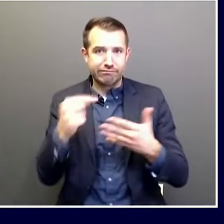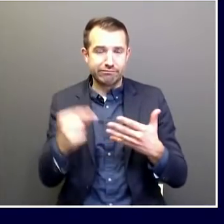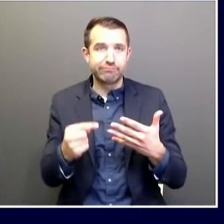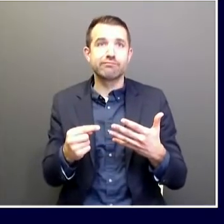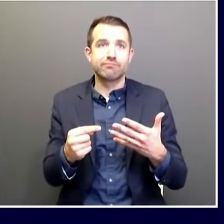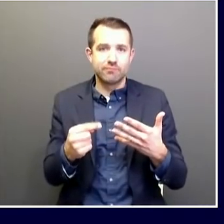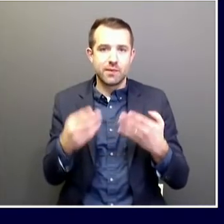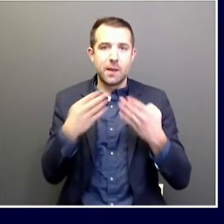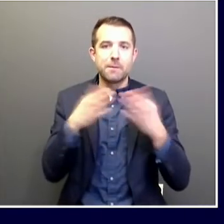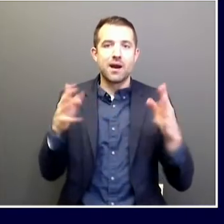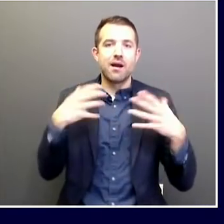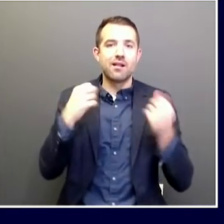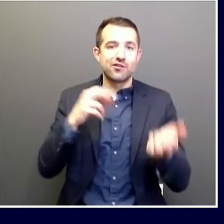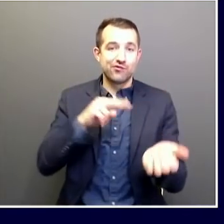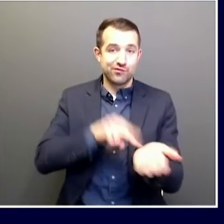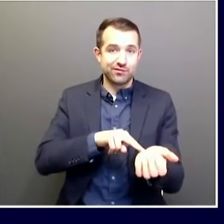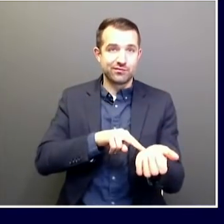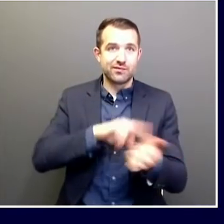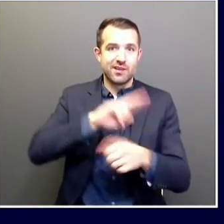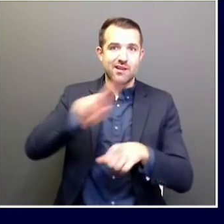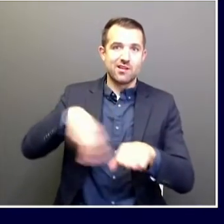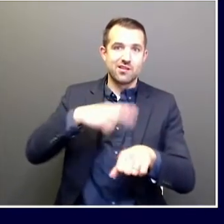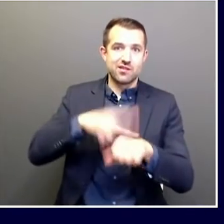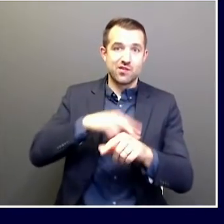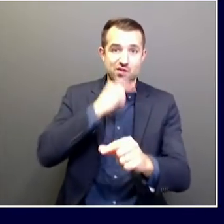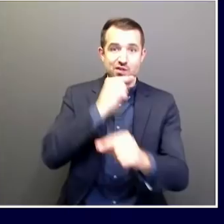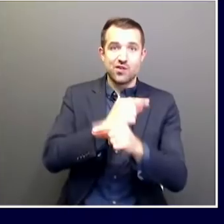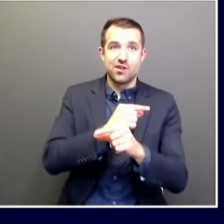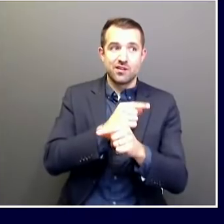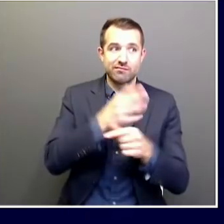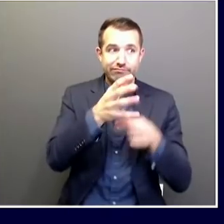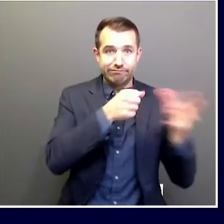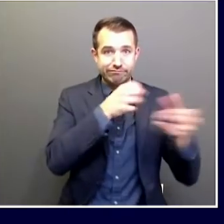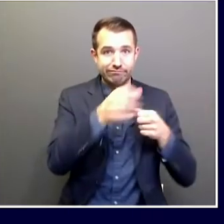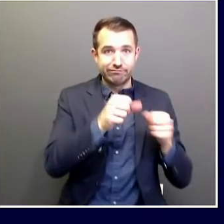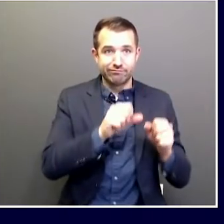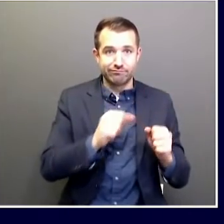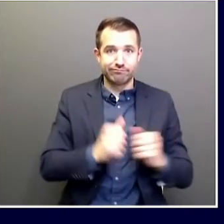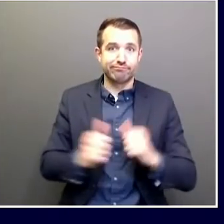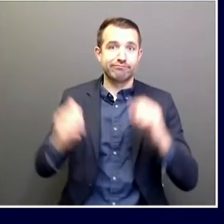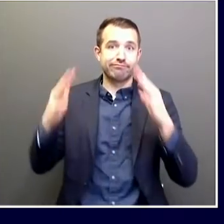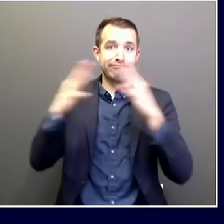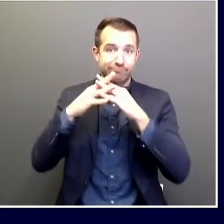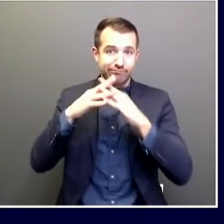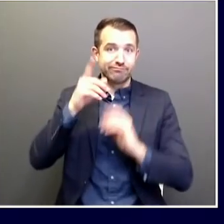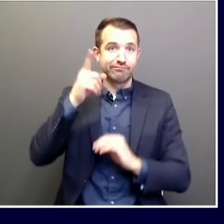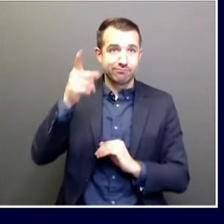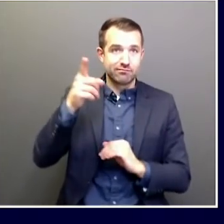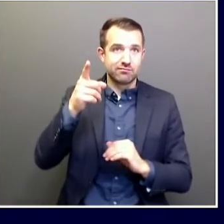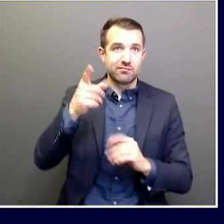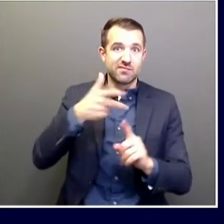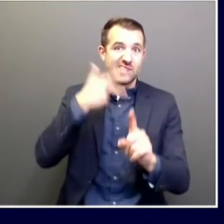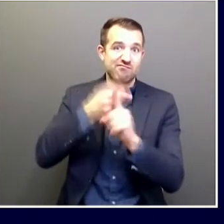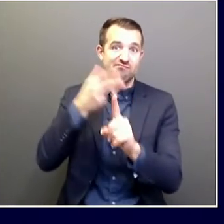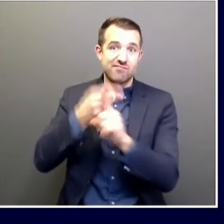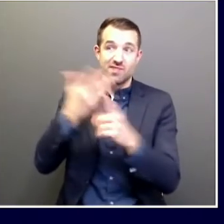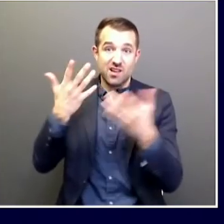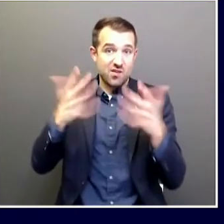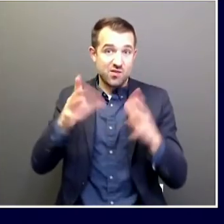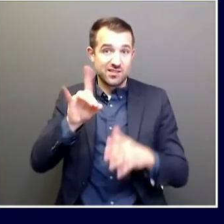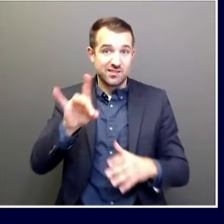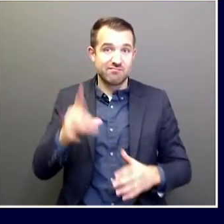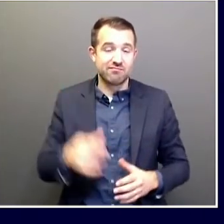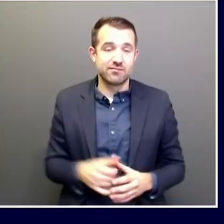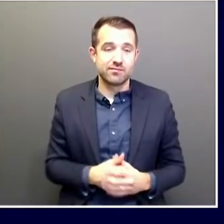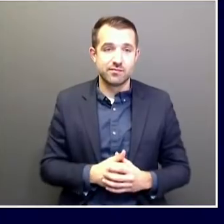colleagues from the National Guard, to stand up a site there to provide all of those services. We're looking, we want to make sure that, as you noted, where